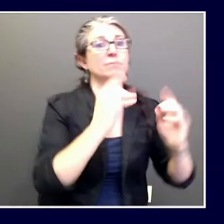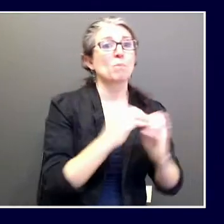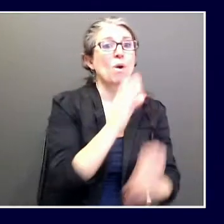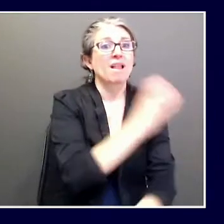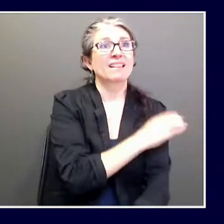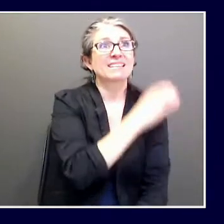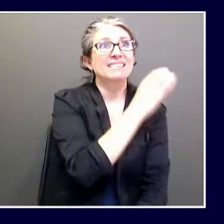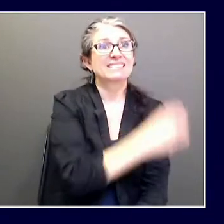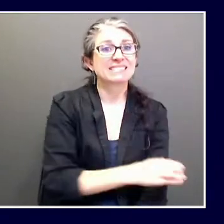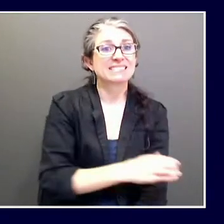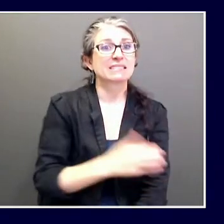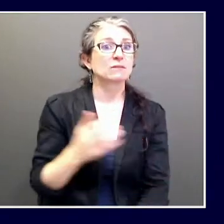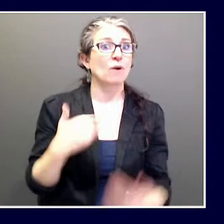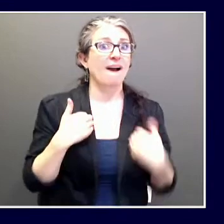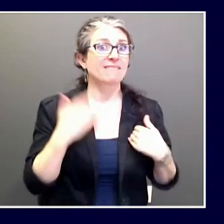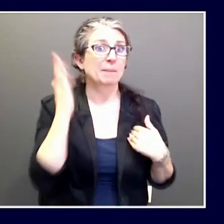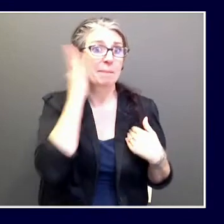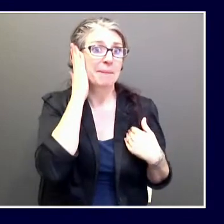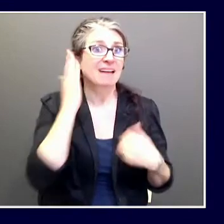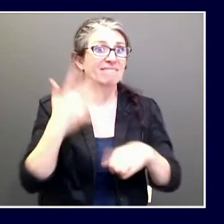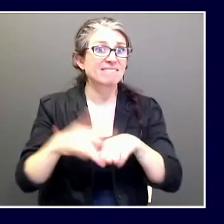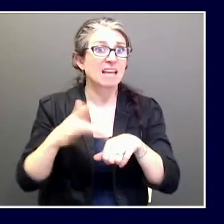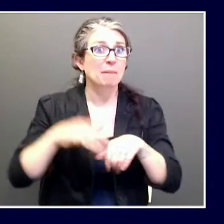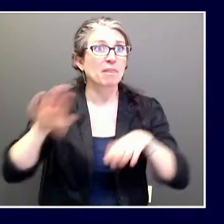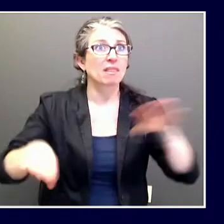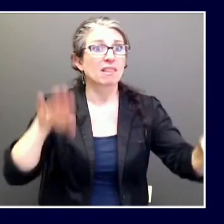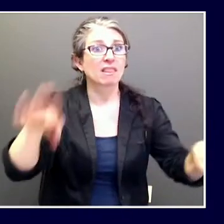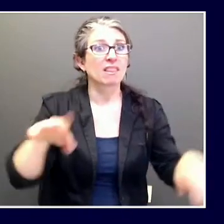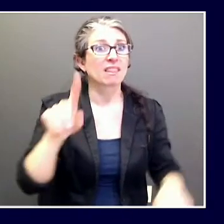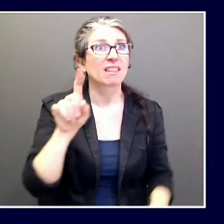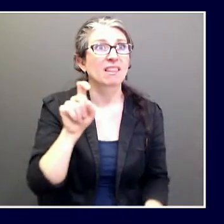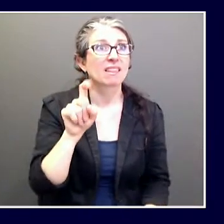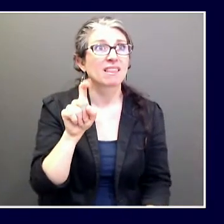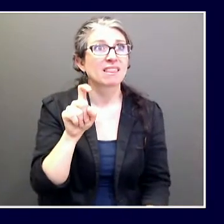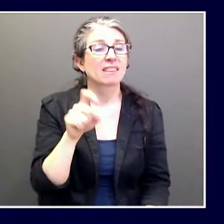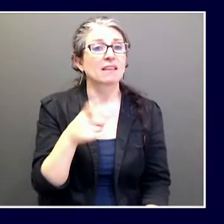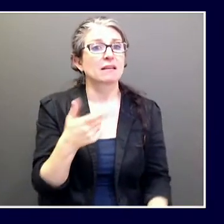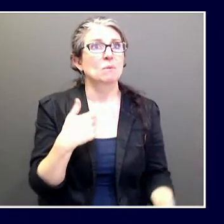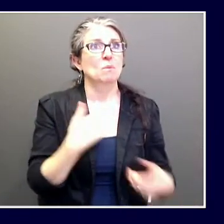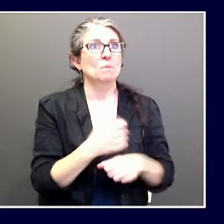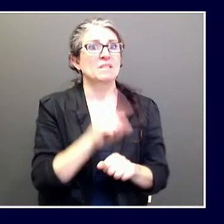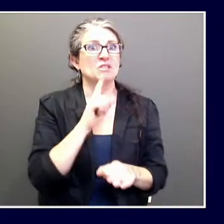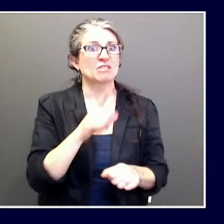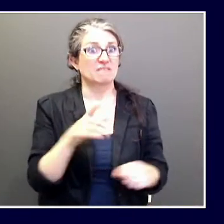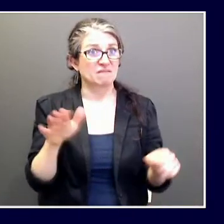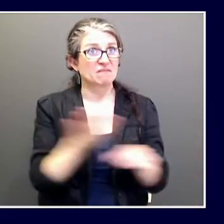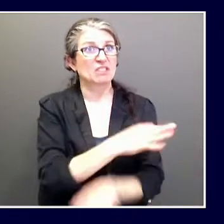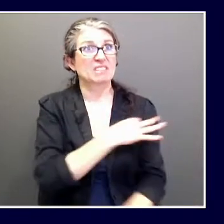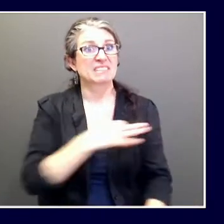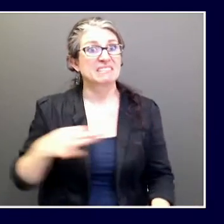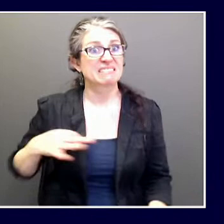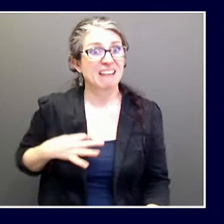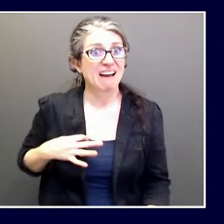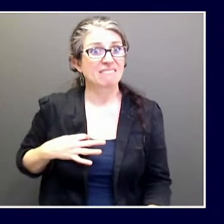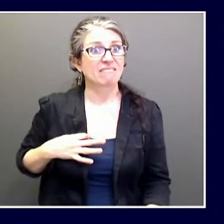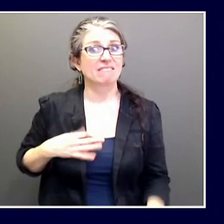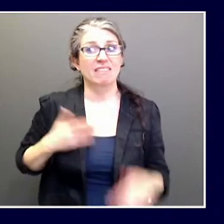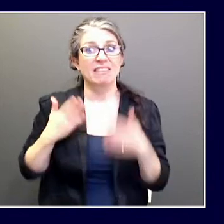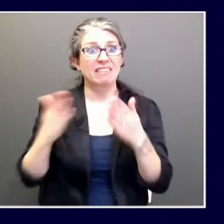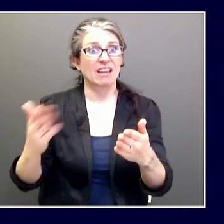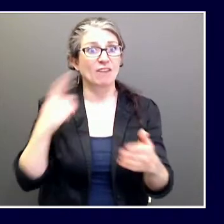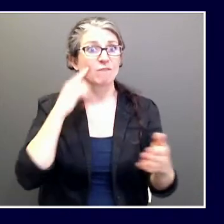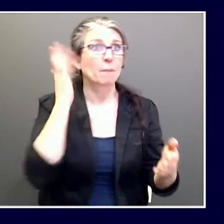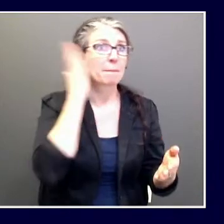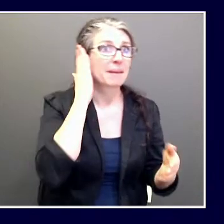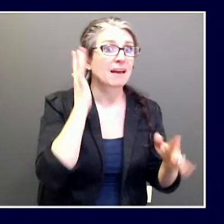the kind of the capacity of fully staffed and equipped beds, which I know is the big challenge. So how do we handle this as we expect, as we talked